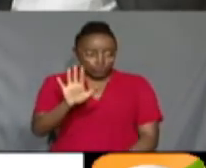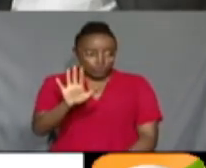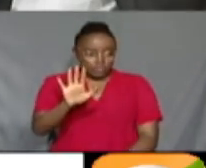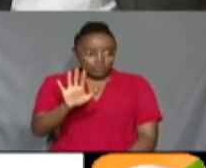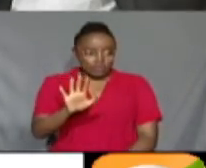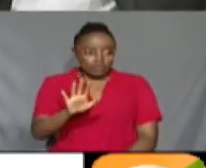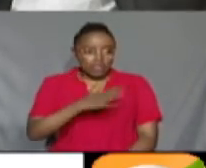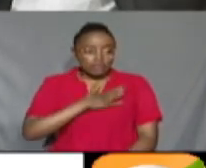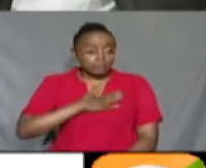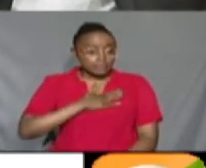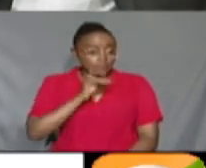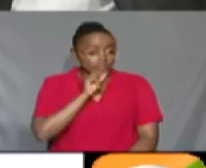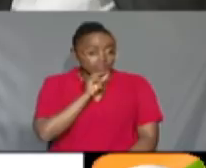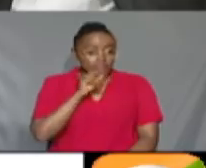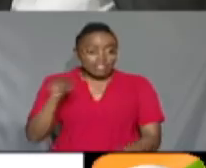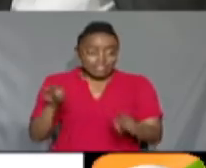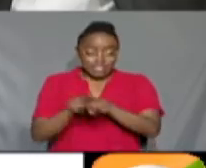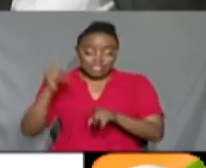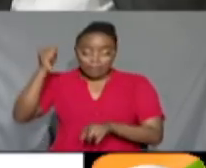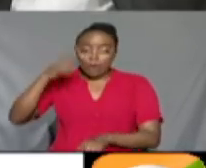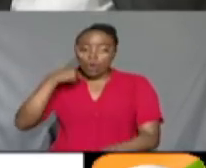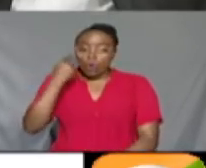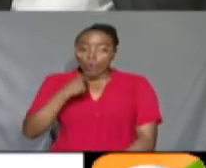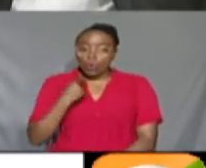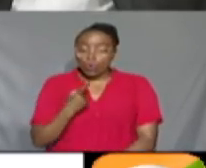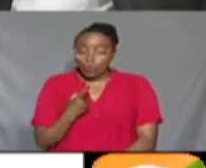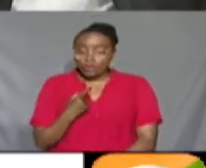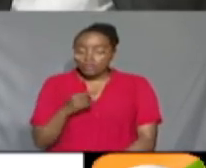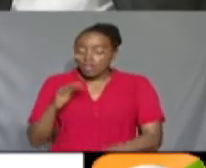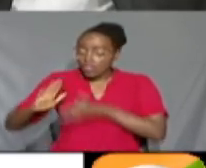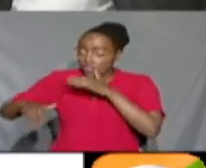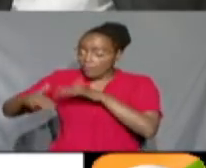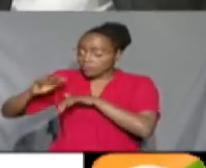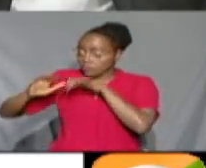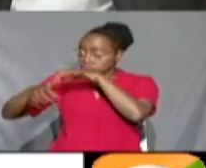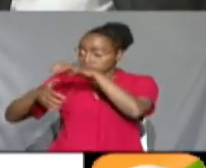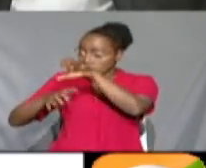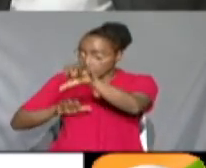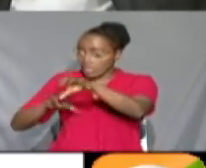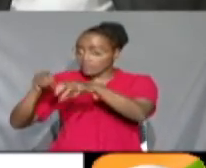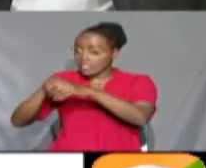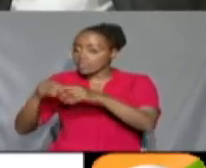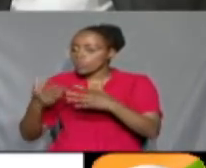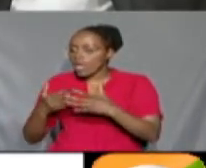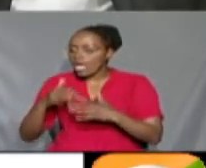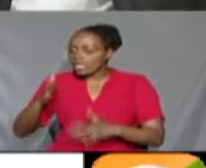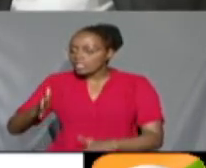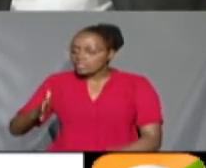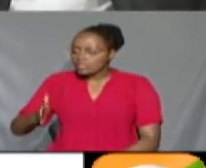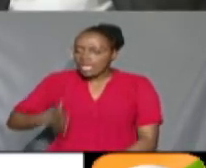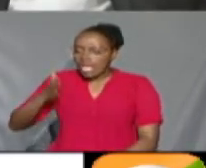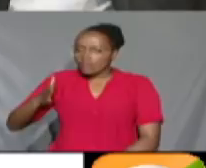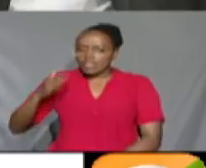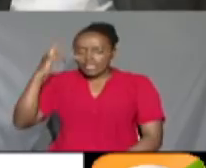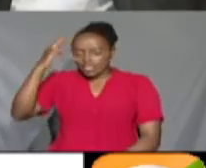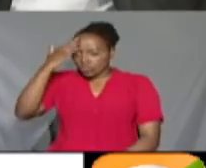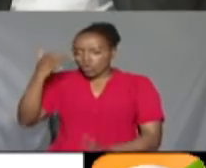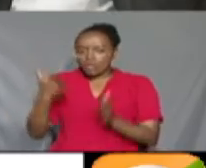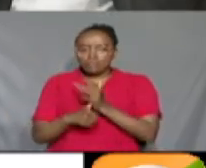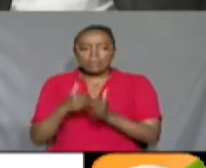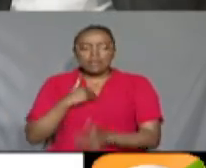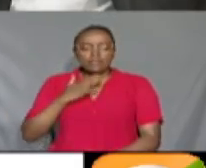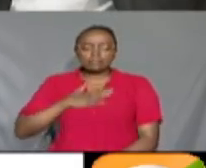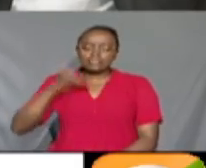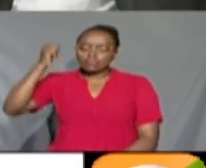Honorable Junet, let's finish. Yeah, it's the same politicians who mutilated the bomber's draft at Naivasha. And that's why today we have these problems. Please,